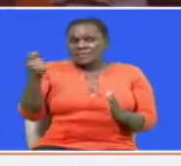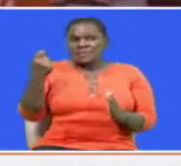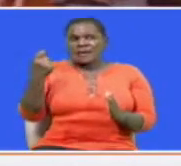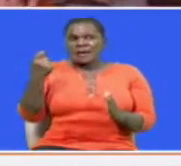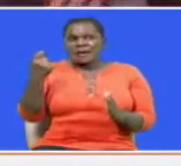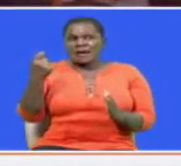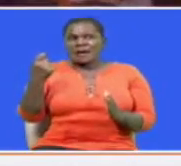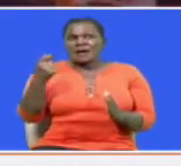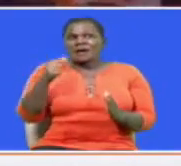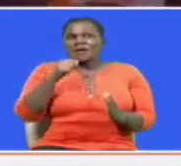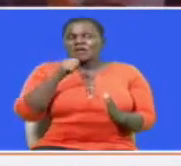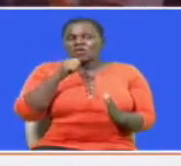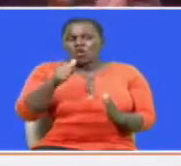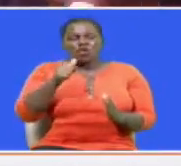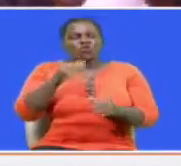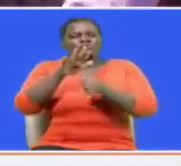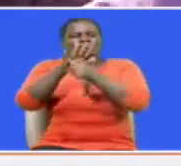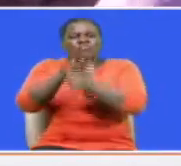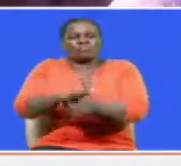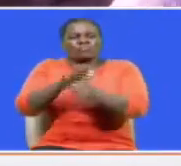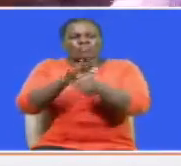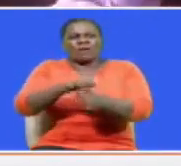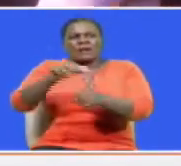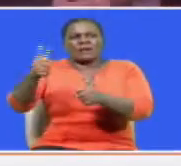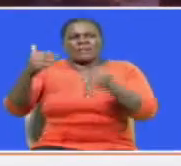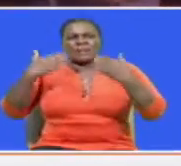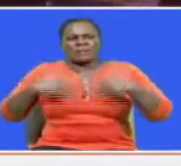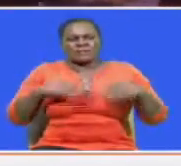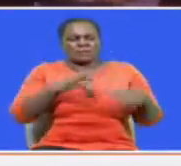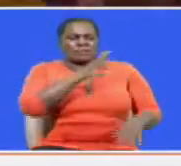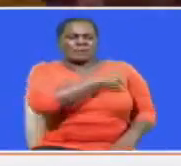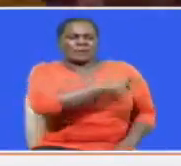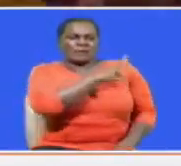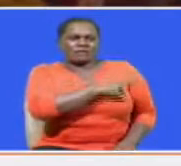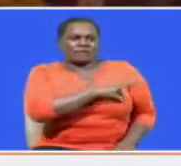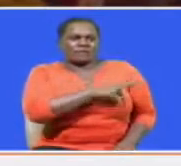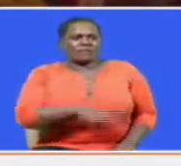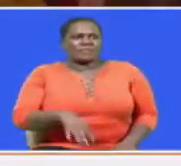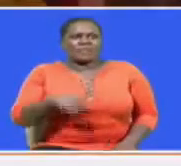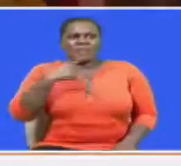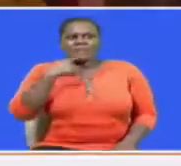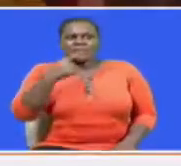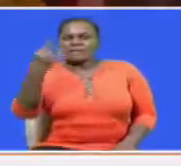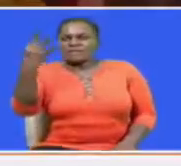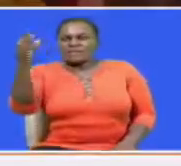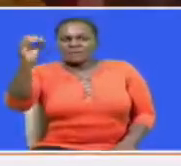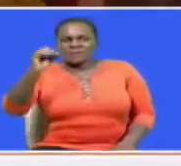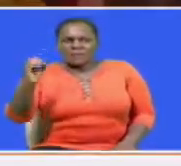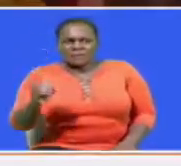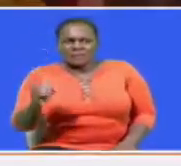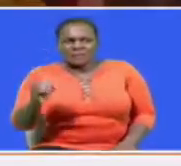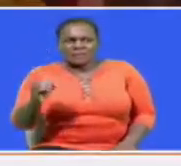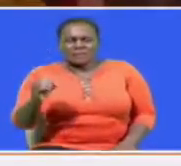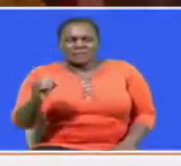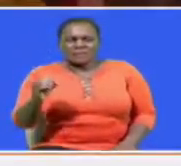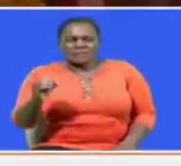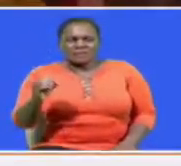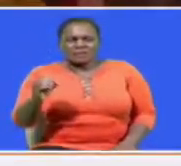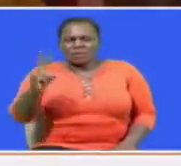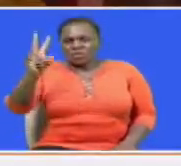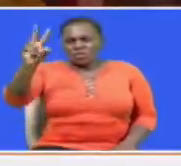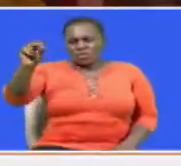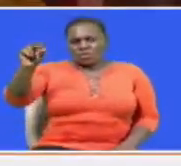na haifai hafinywe ili mtu fulani anufaike kule mbele. Wakisema 3% vile wameniambia 3%